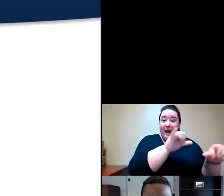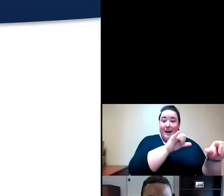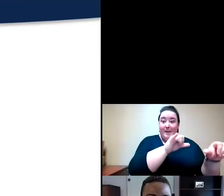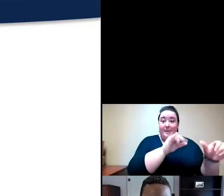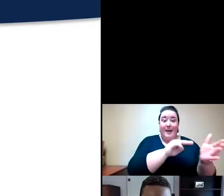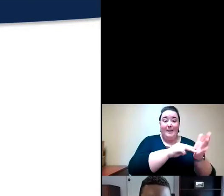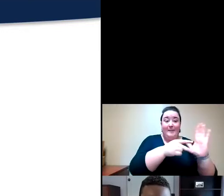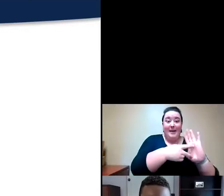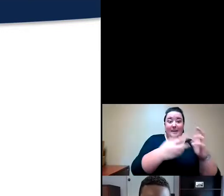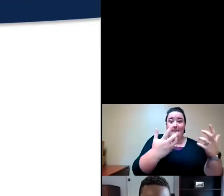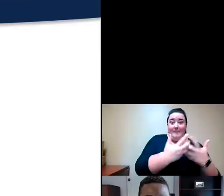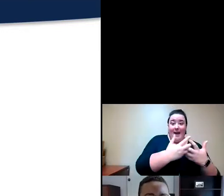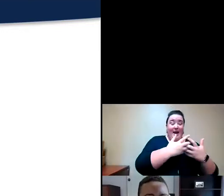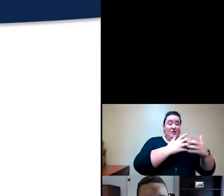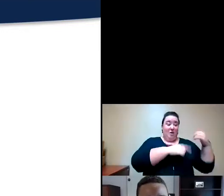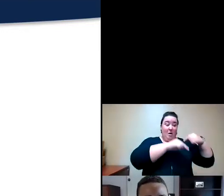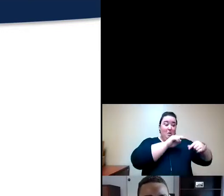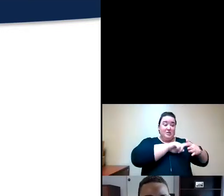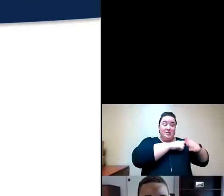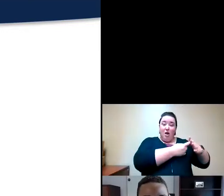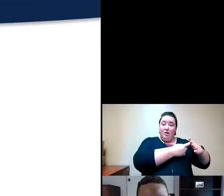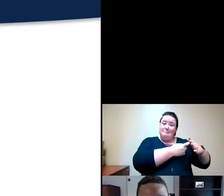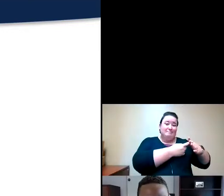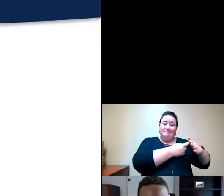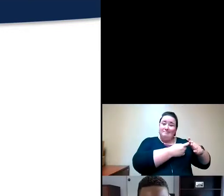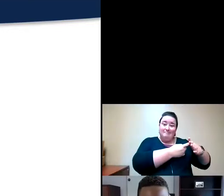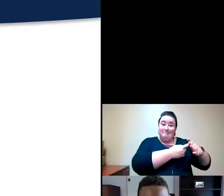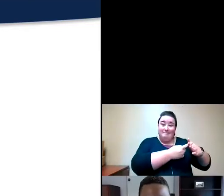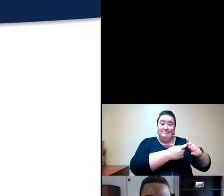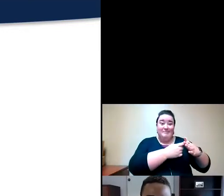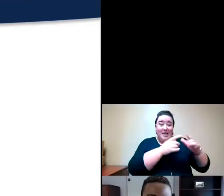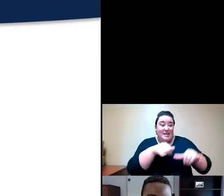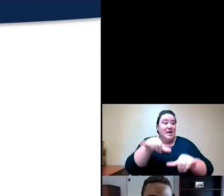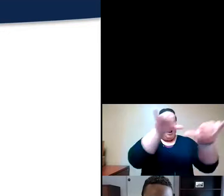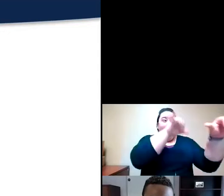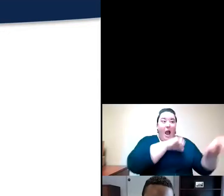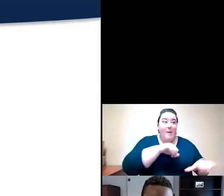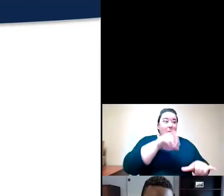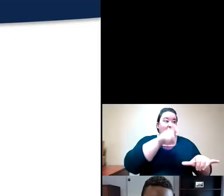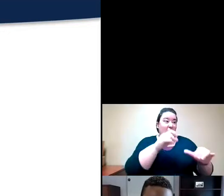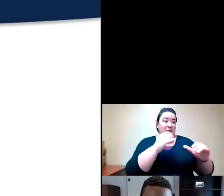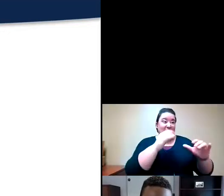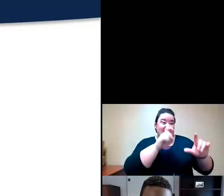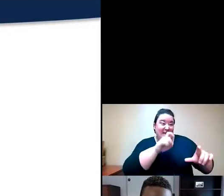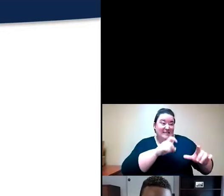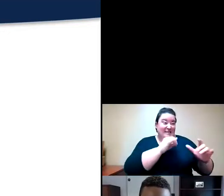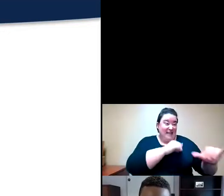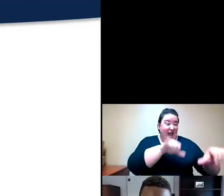where they started, and that not everybody needs the same thing in order to have access.